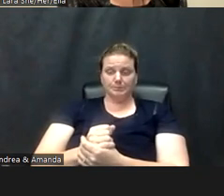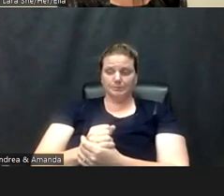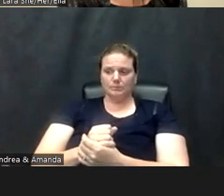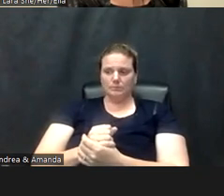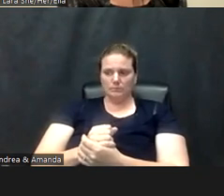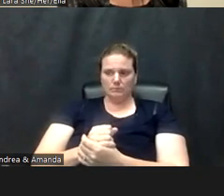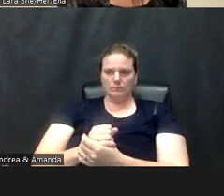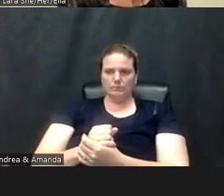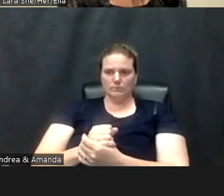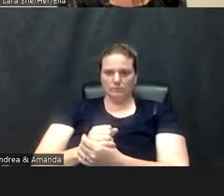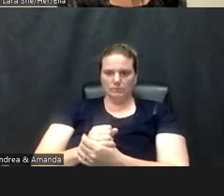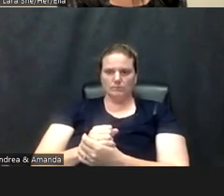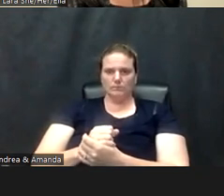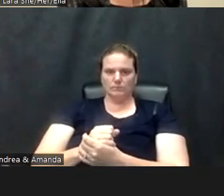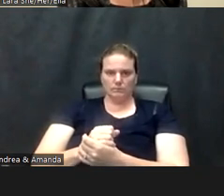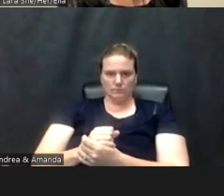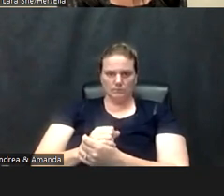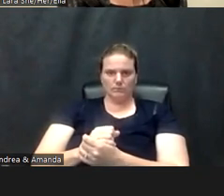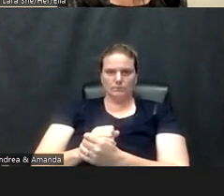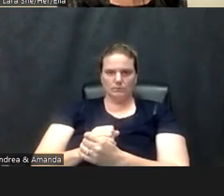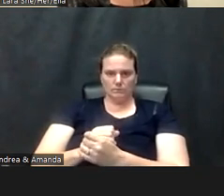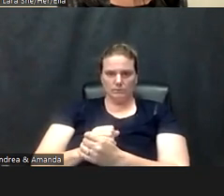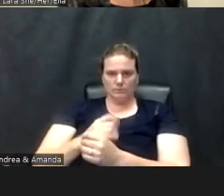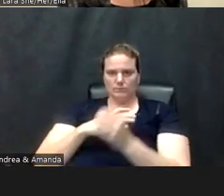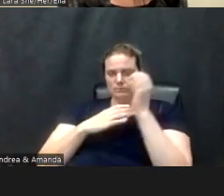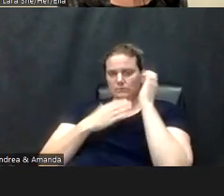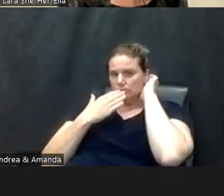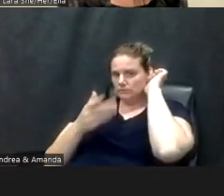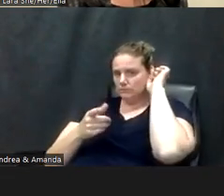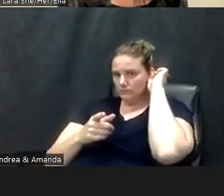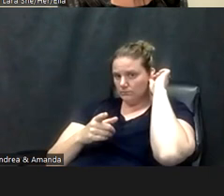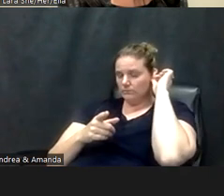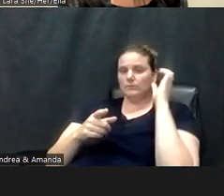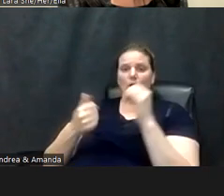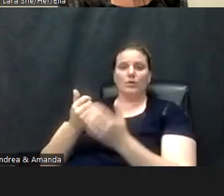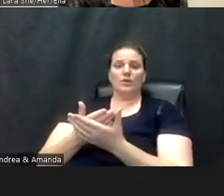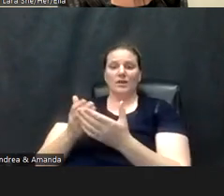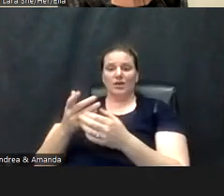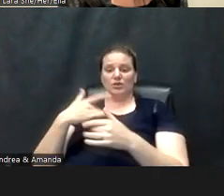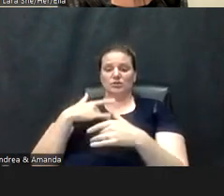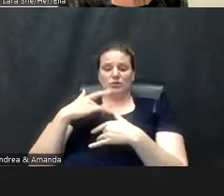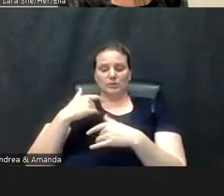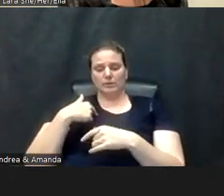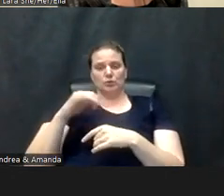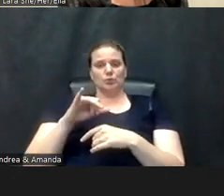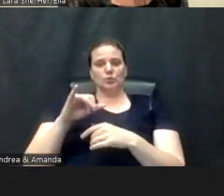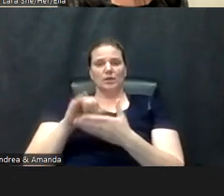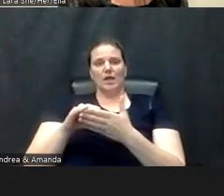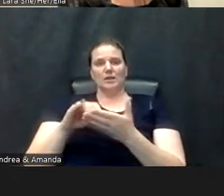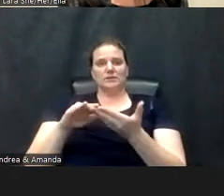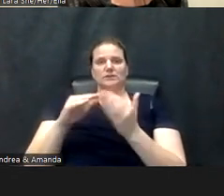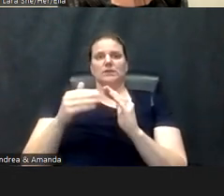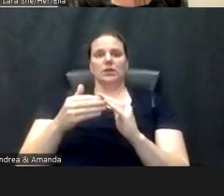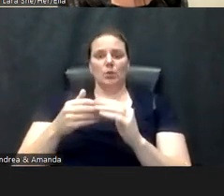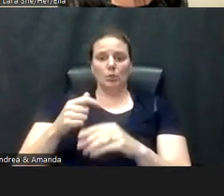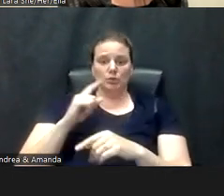Yes, thank you. Thank you. The other thing that does concern me a little bit is that these cities that we're